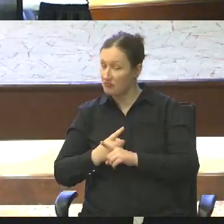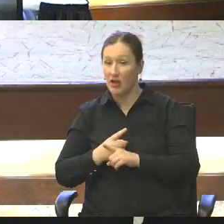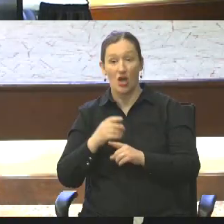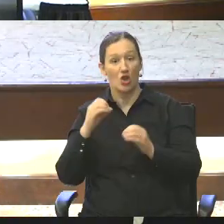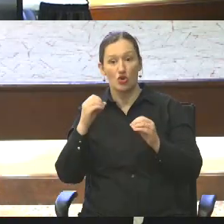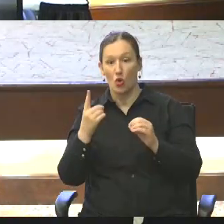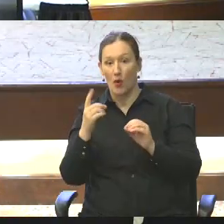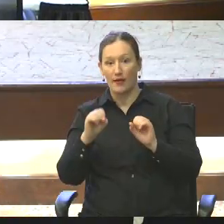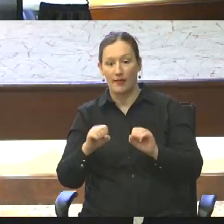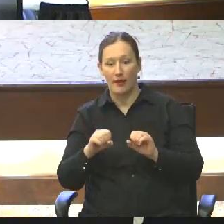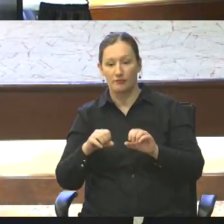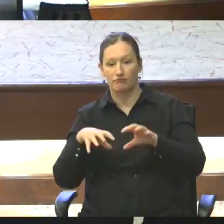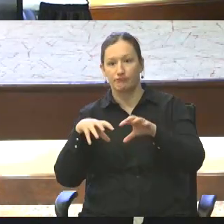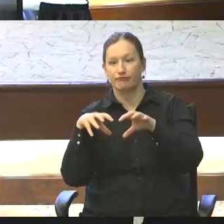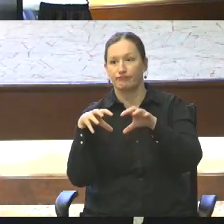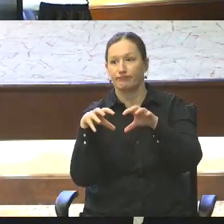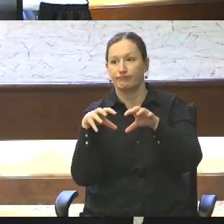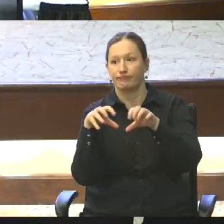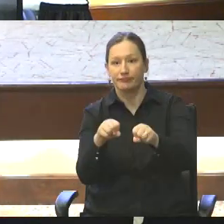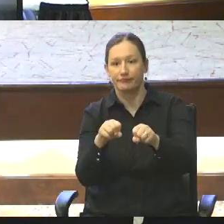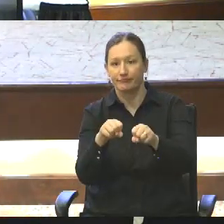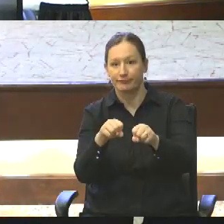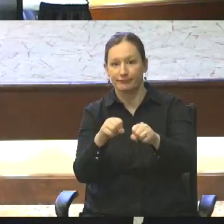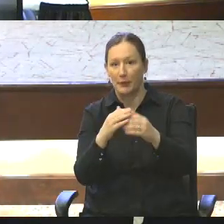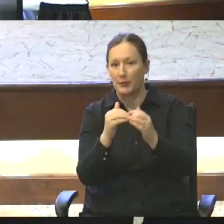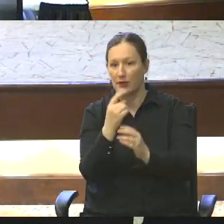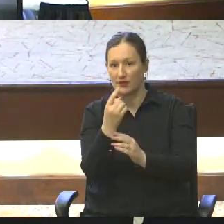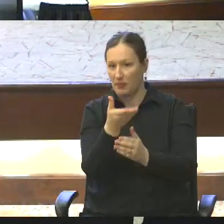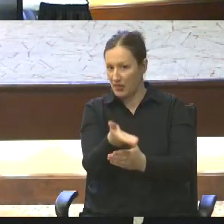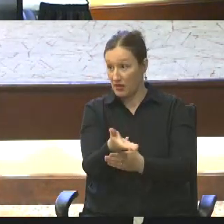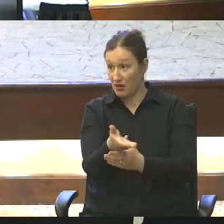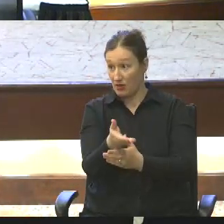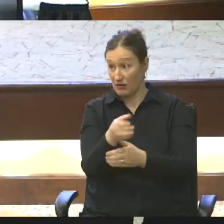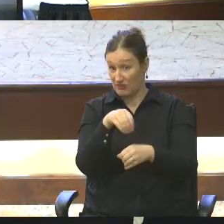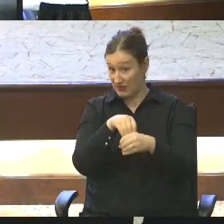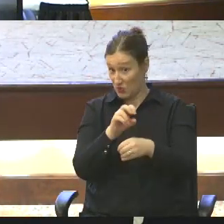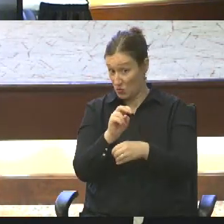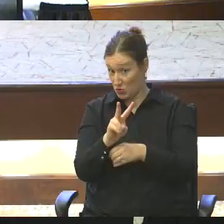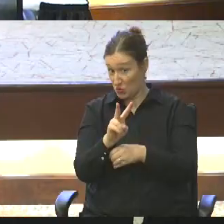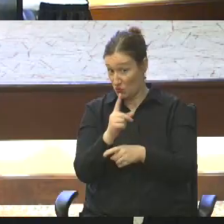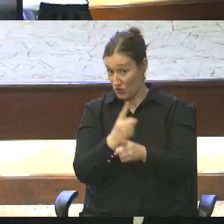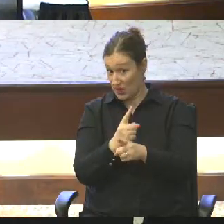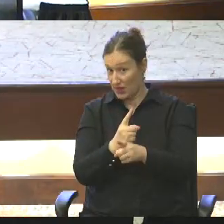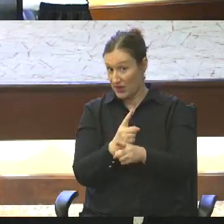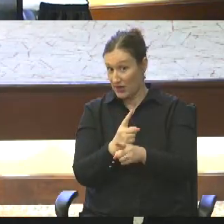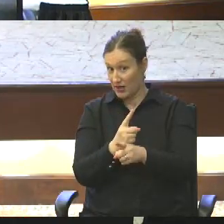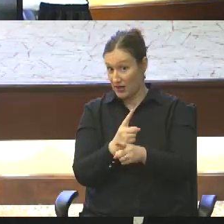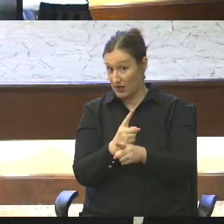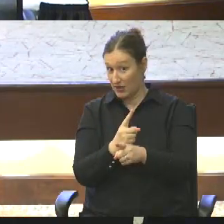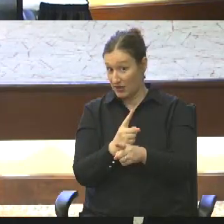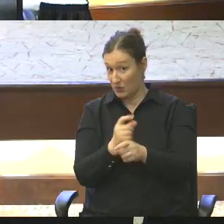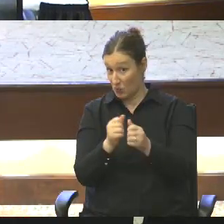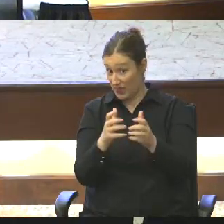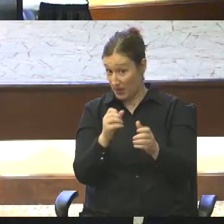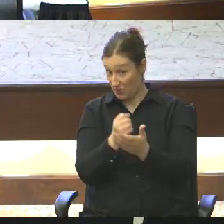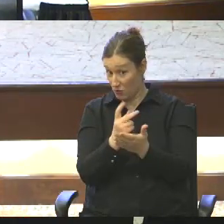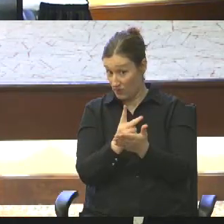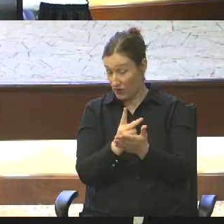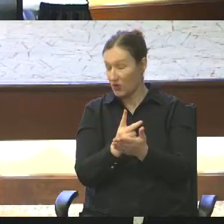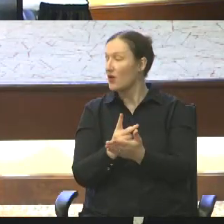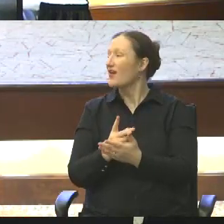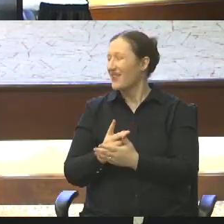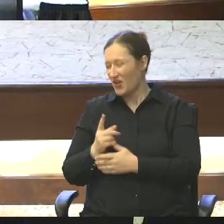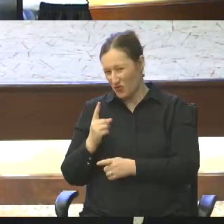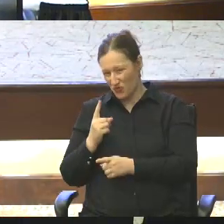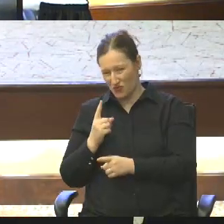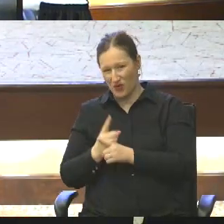their approval to build something within the O2 That's correct. Yeah, limitations? they have no intent of selling the property.